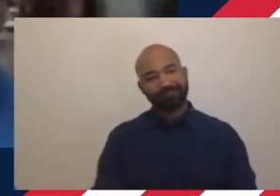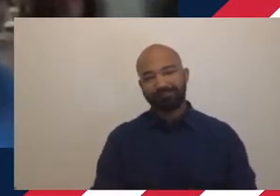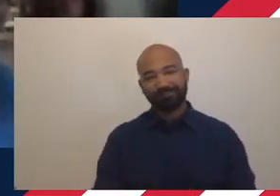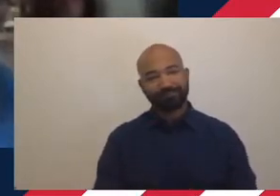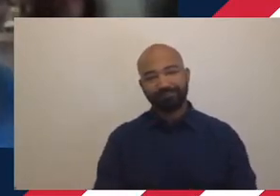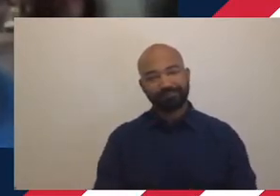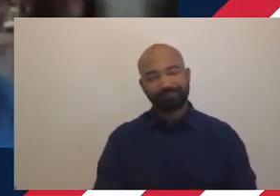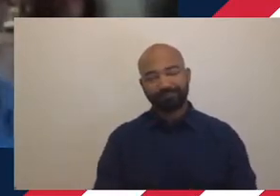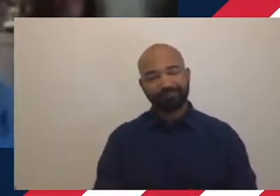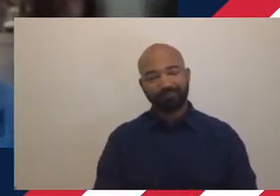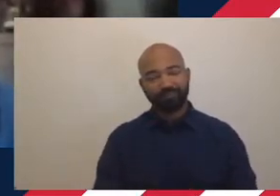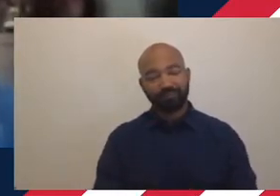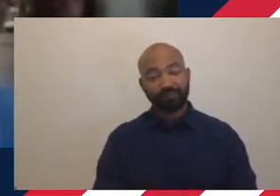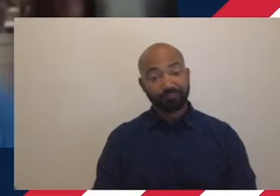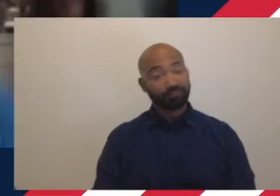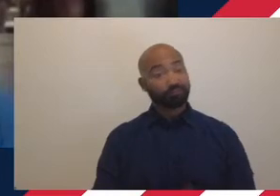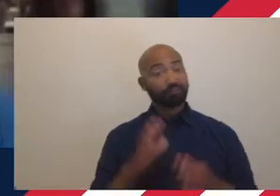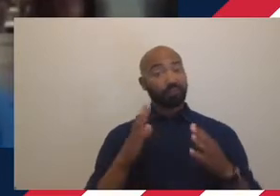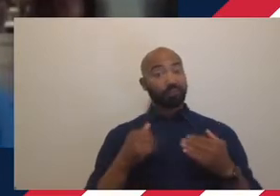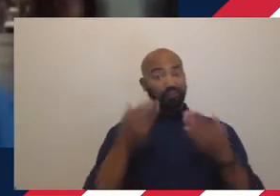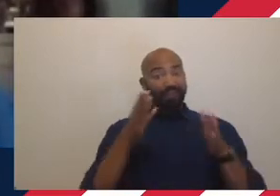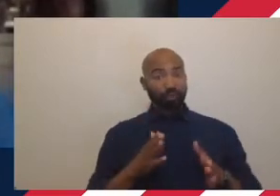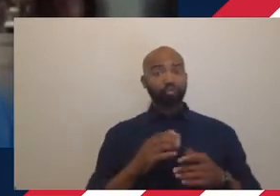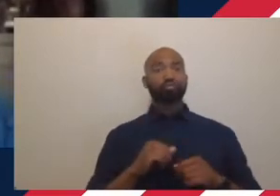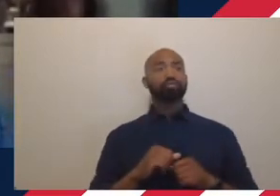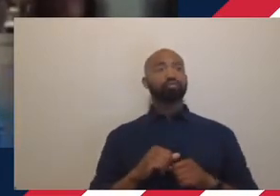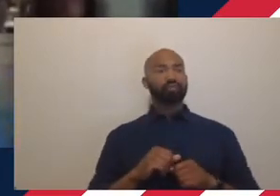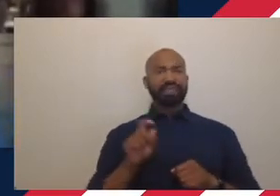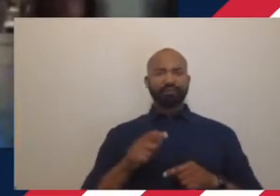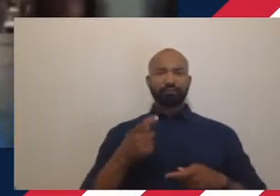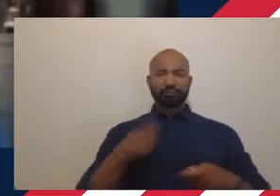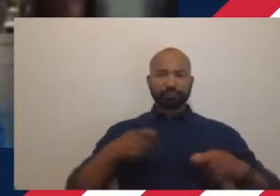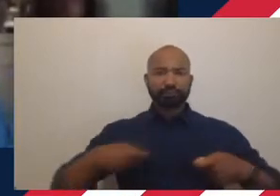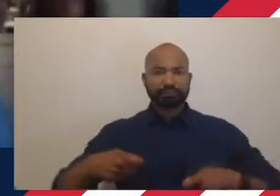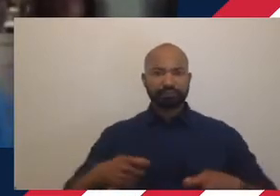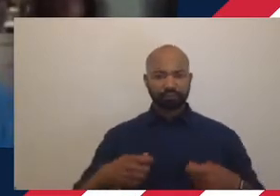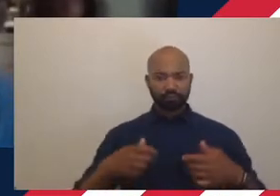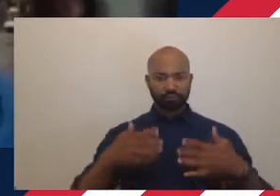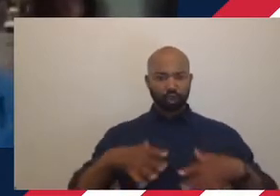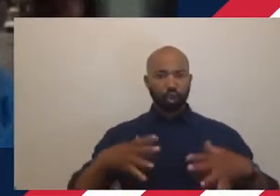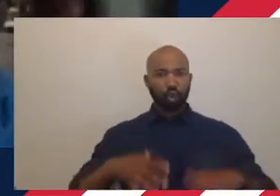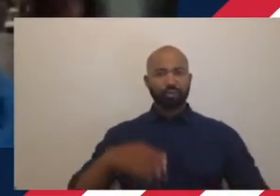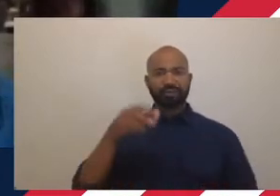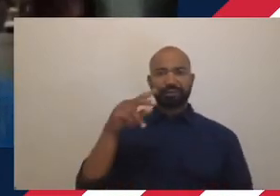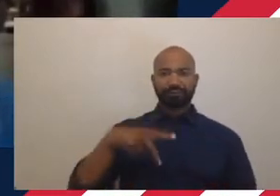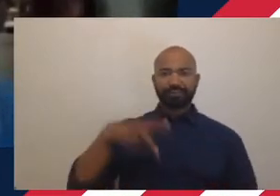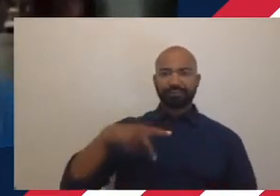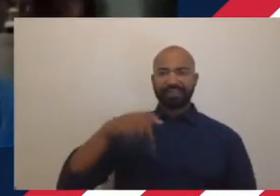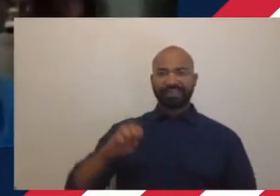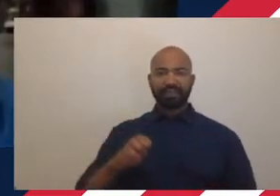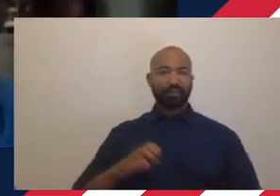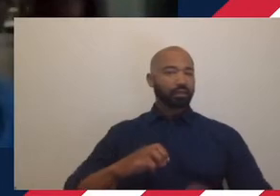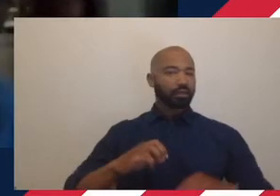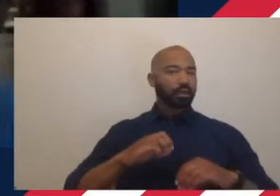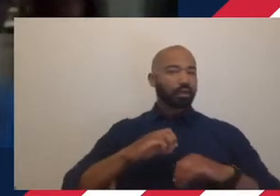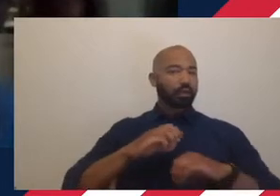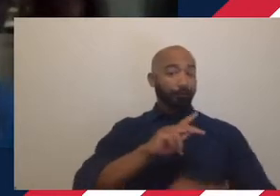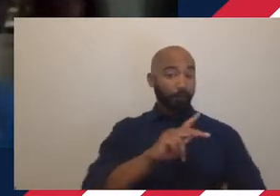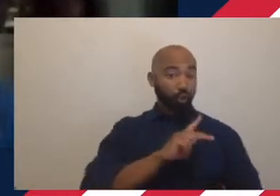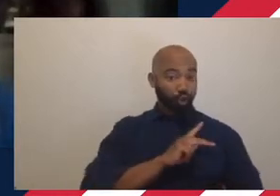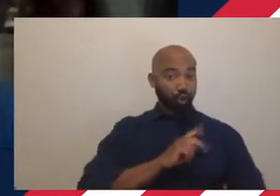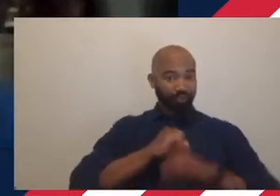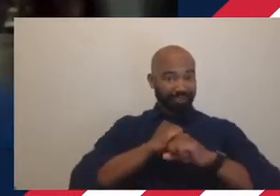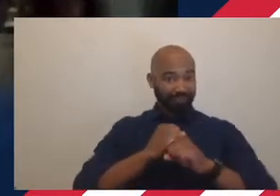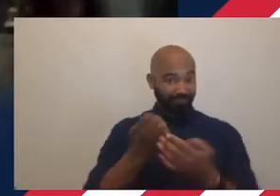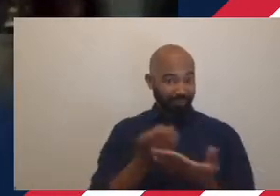of times that providers need to change PPEs to do the work for their